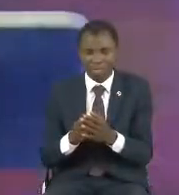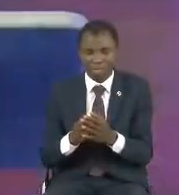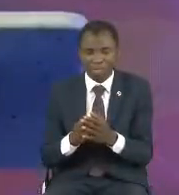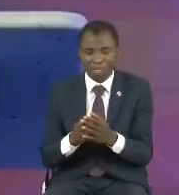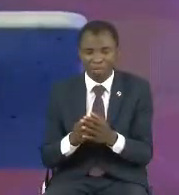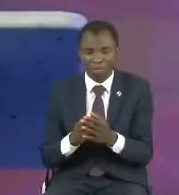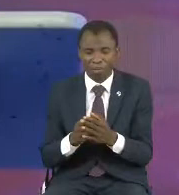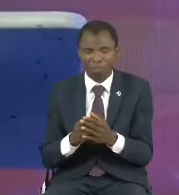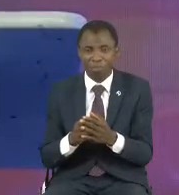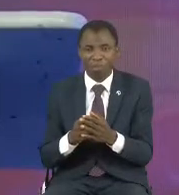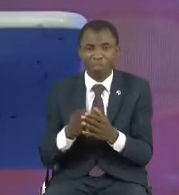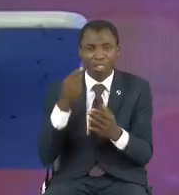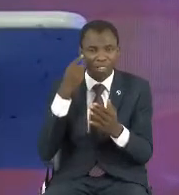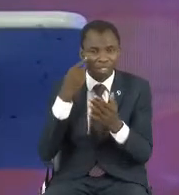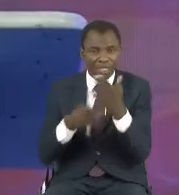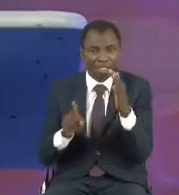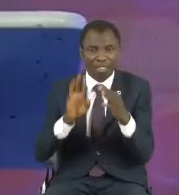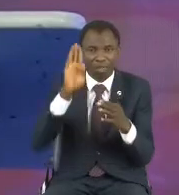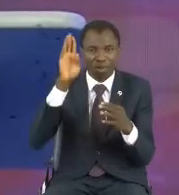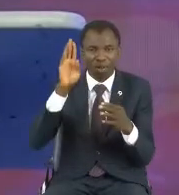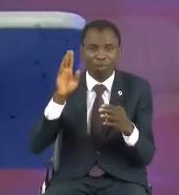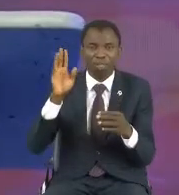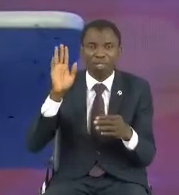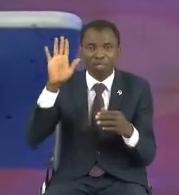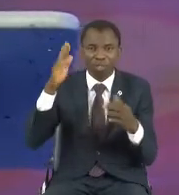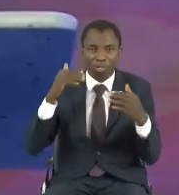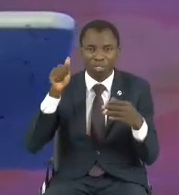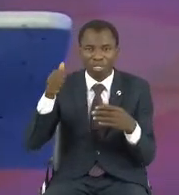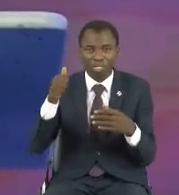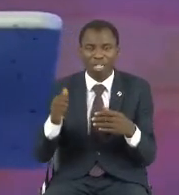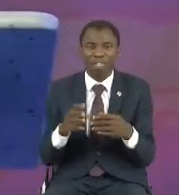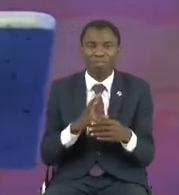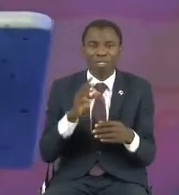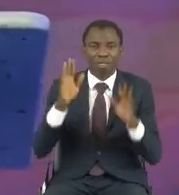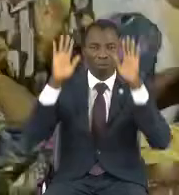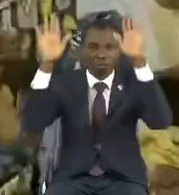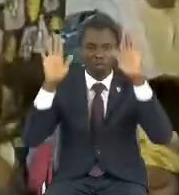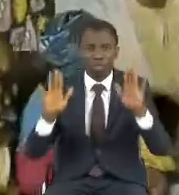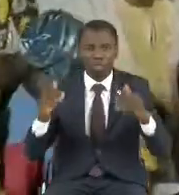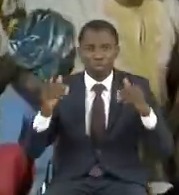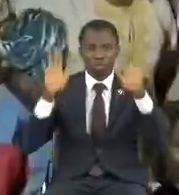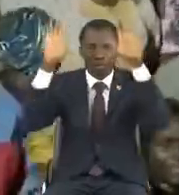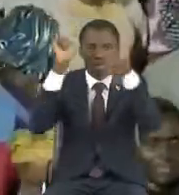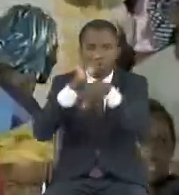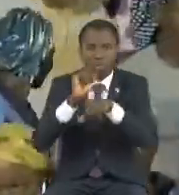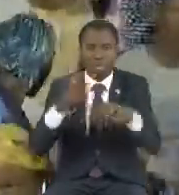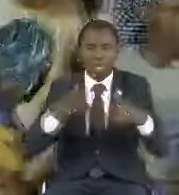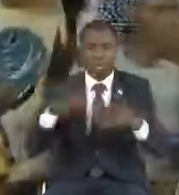Check up yourself. Your miracle has located you right there.